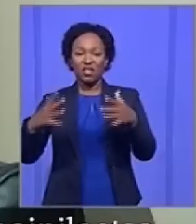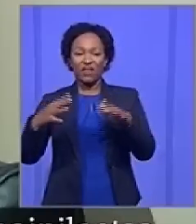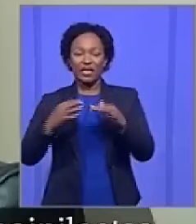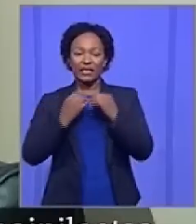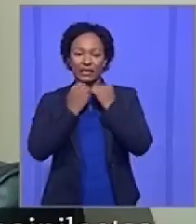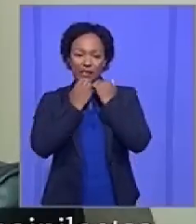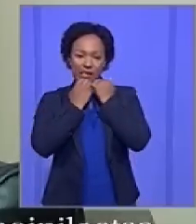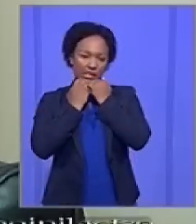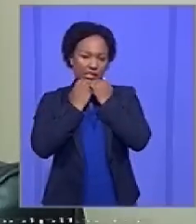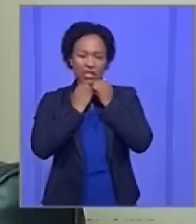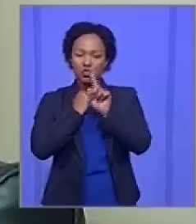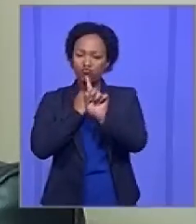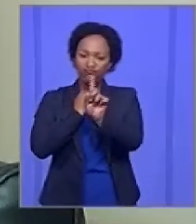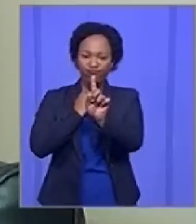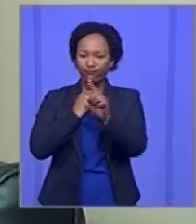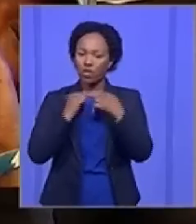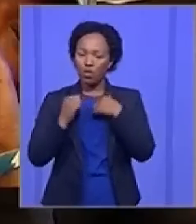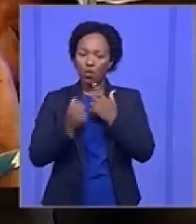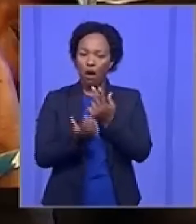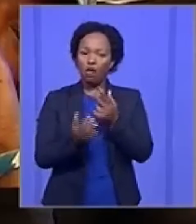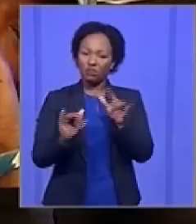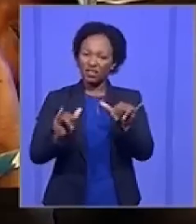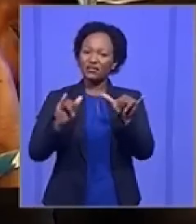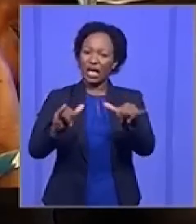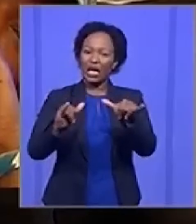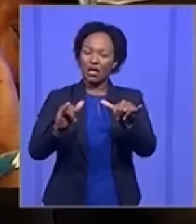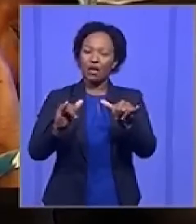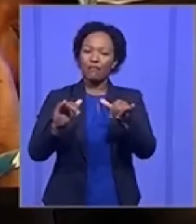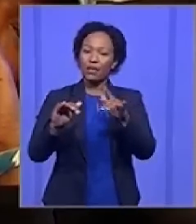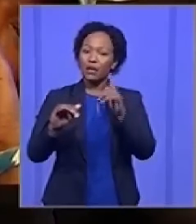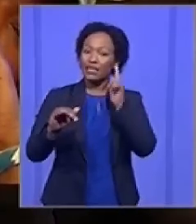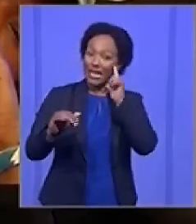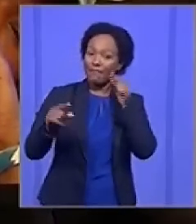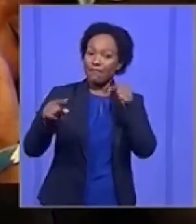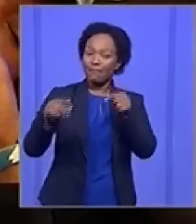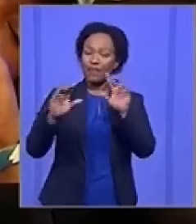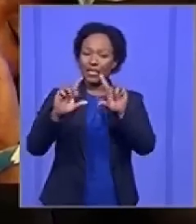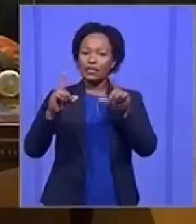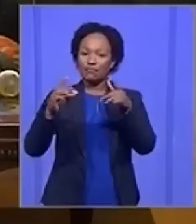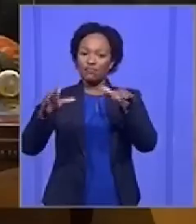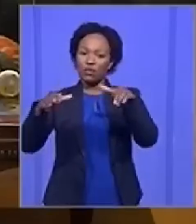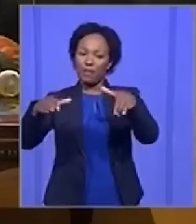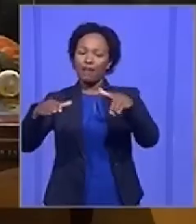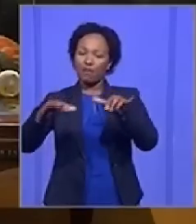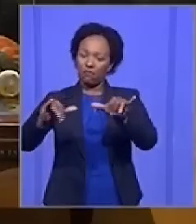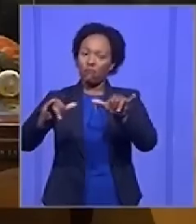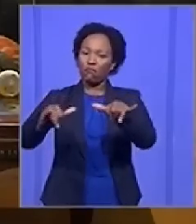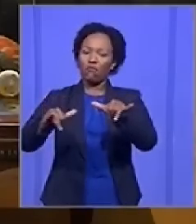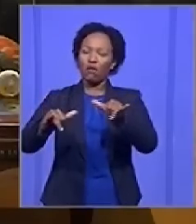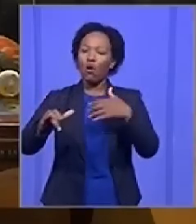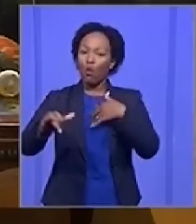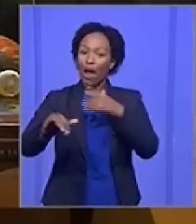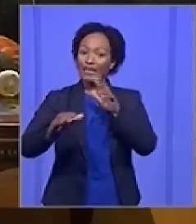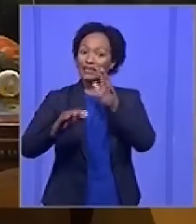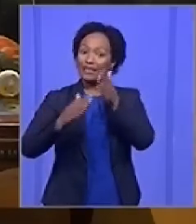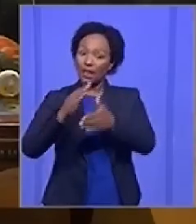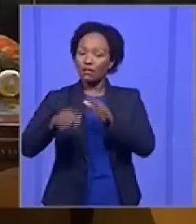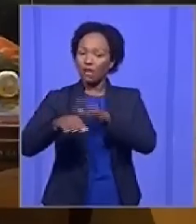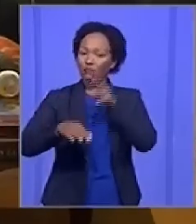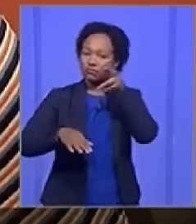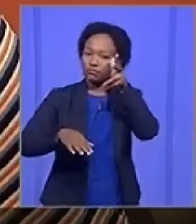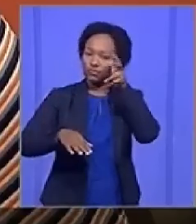ba keke ba tloha kantorong ena ya lefapha ho fihlela ditseko tsa bona di sekehetswe tsebe. Ba tseka hore lefapha le boele le ba